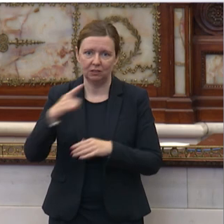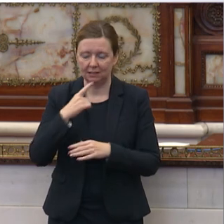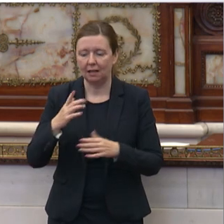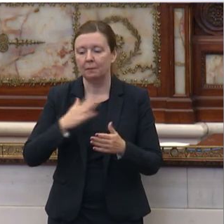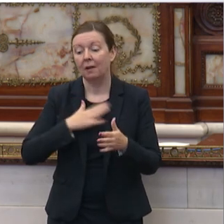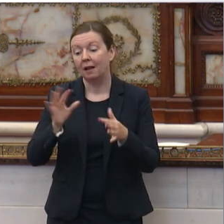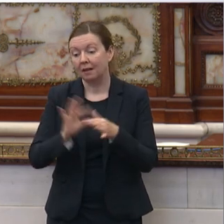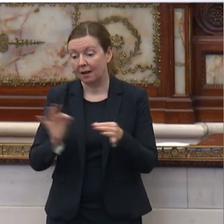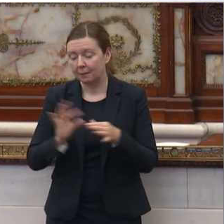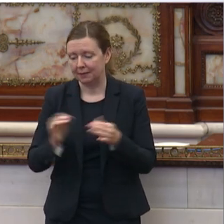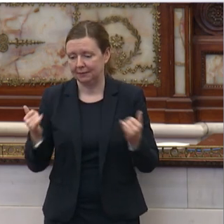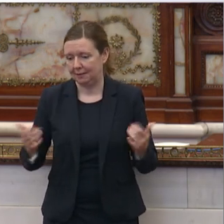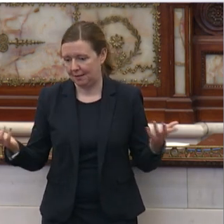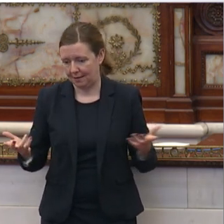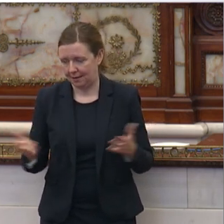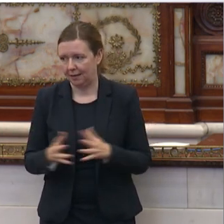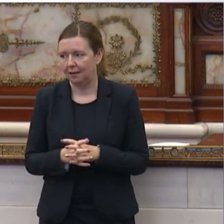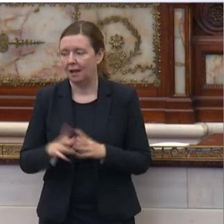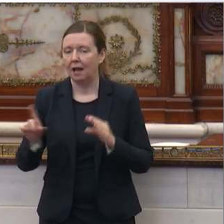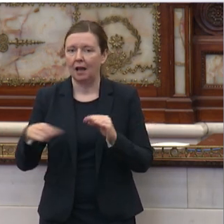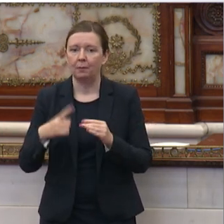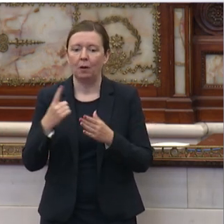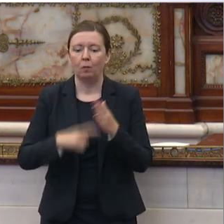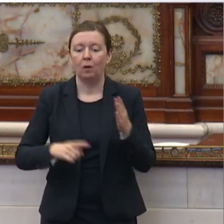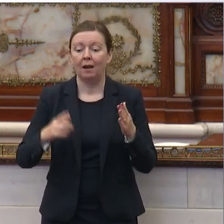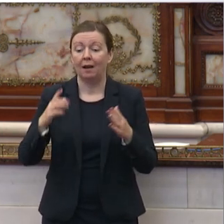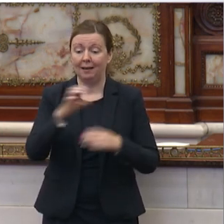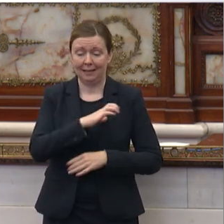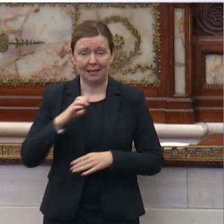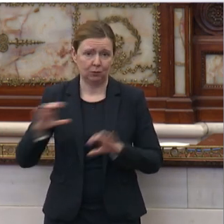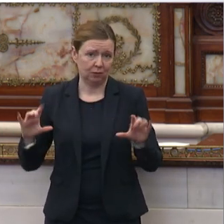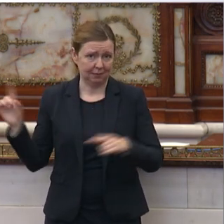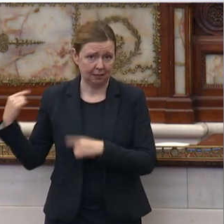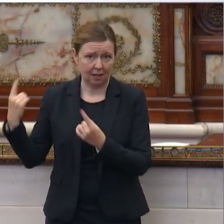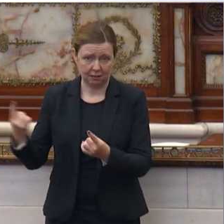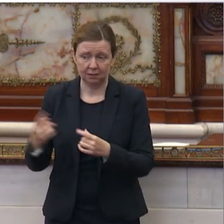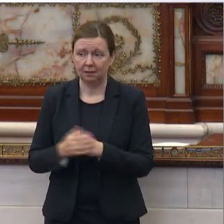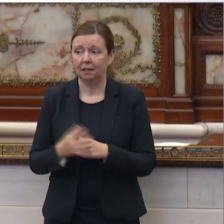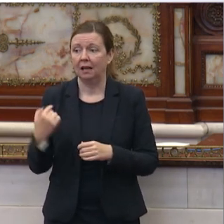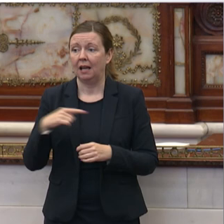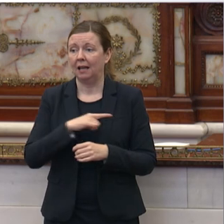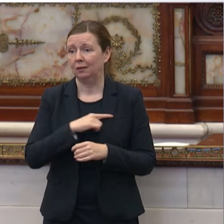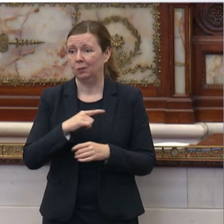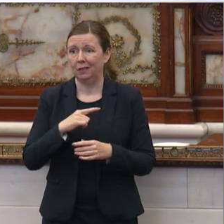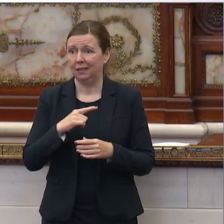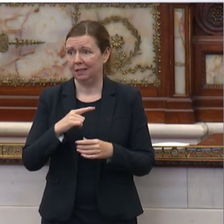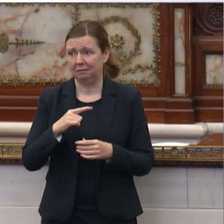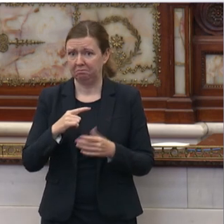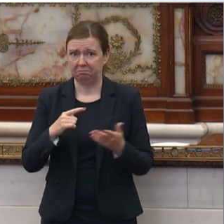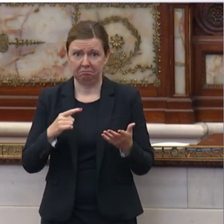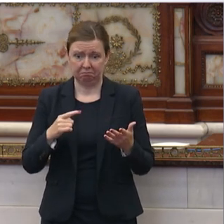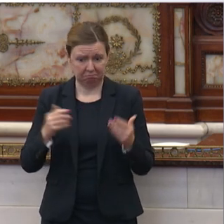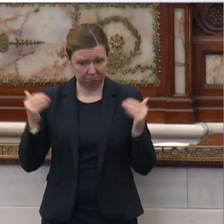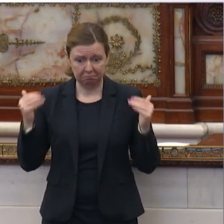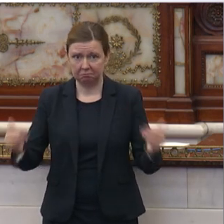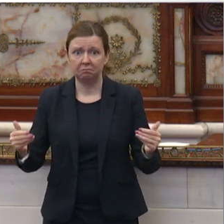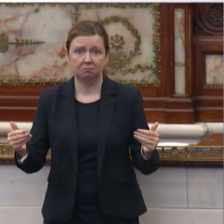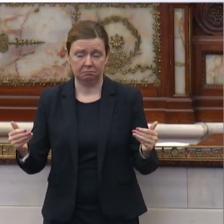comments today are about what council has done, and we have not been shy about moving